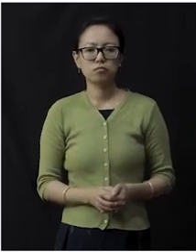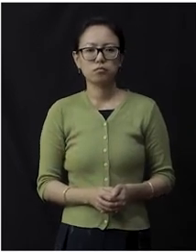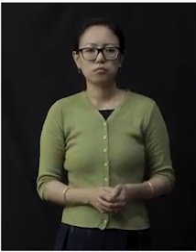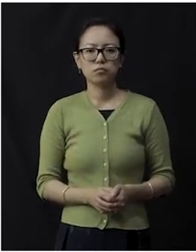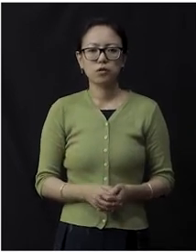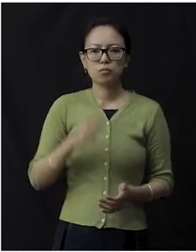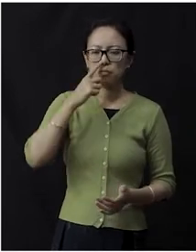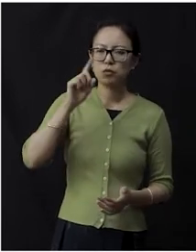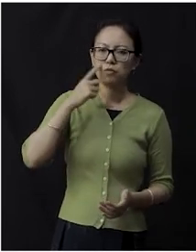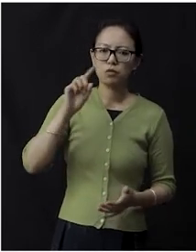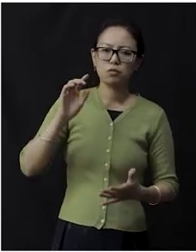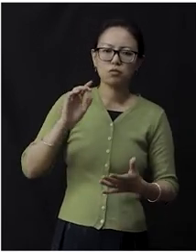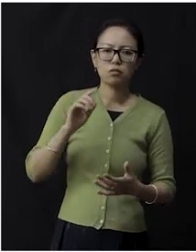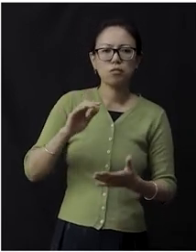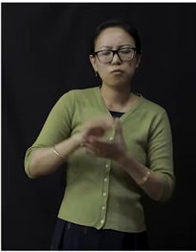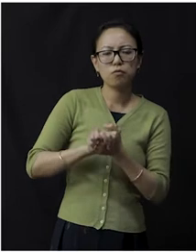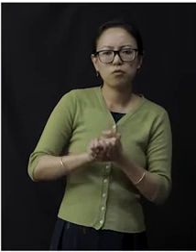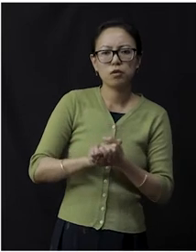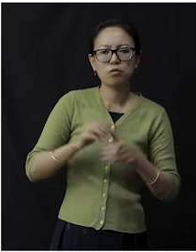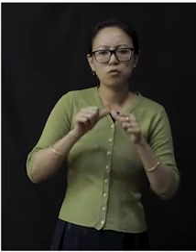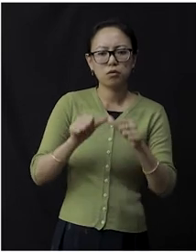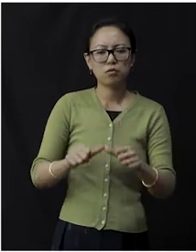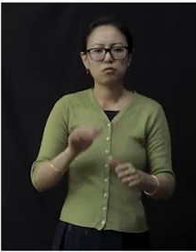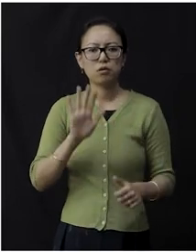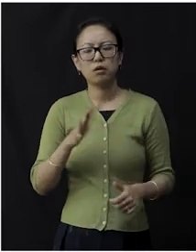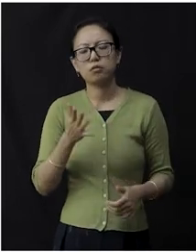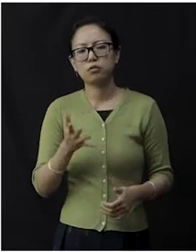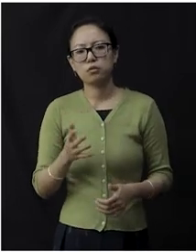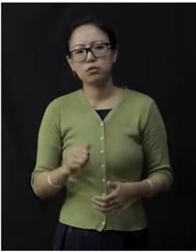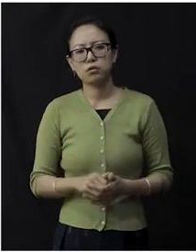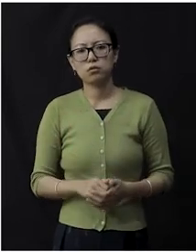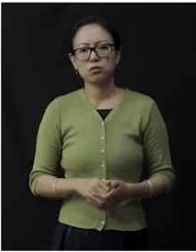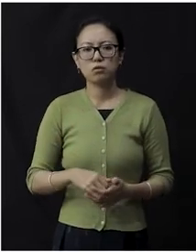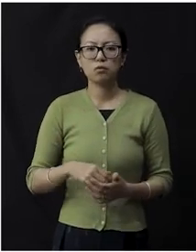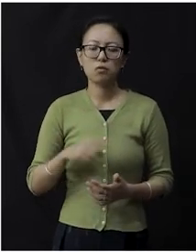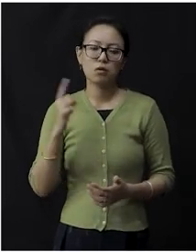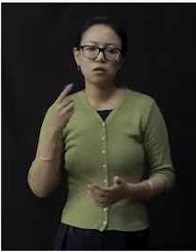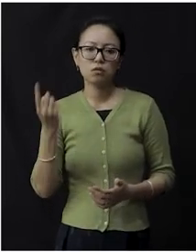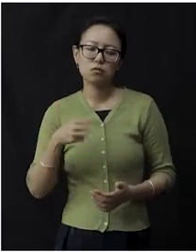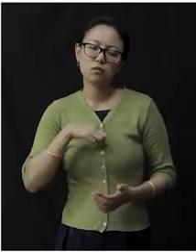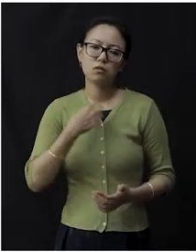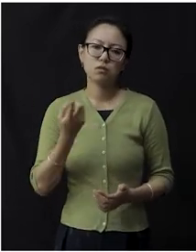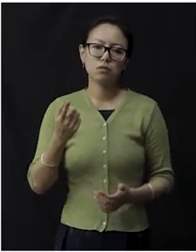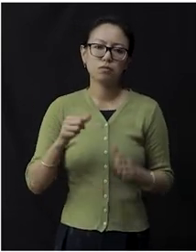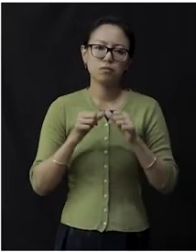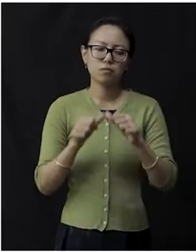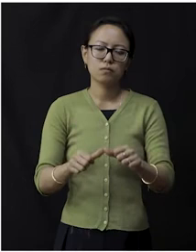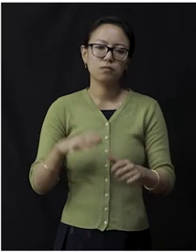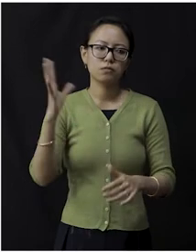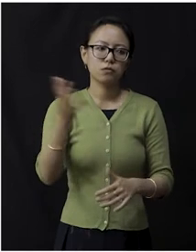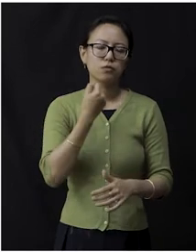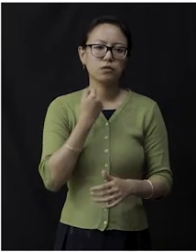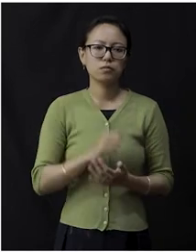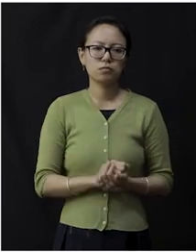myself. So he goes, and on the way, he asks the Kolokolo bird. So